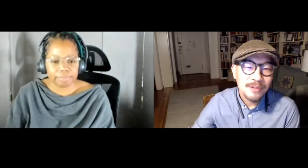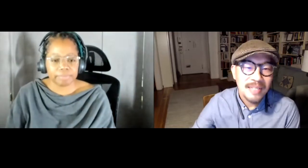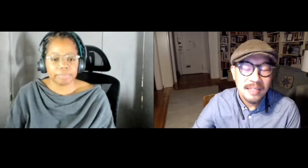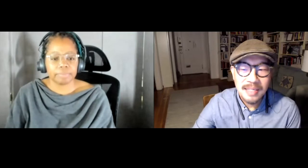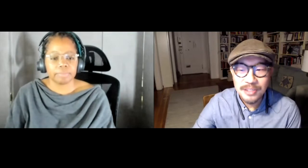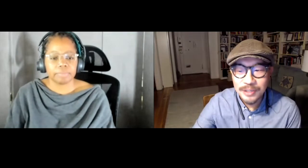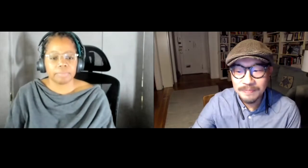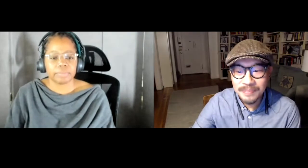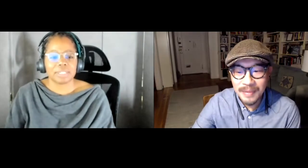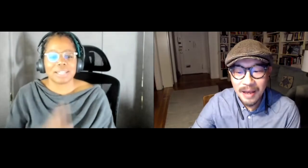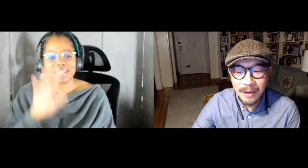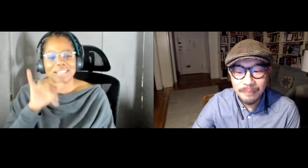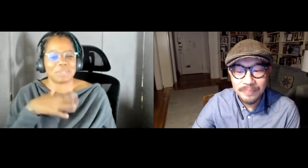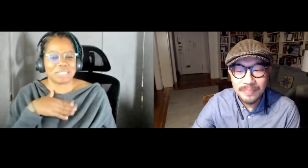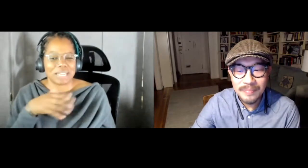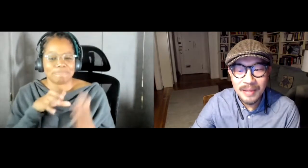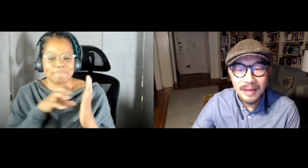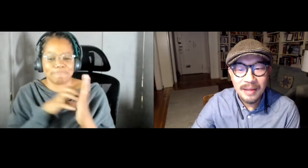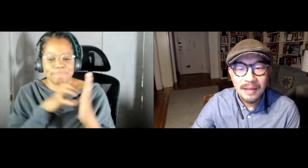And that was that section.